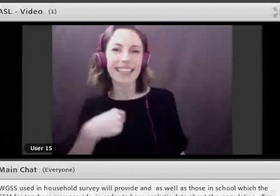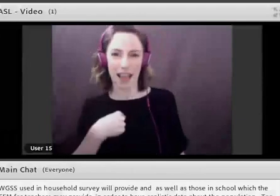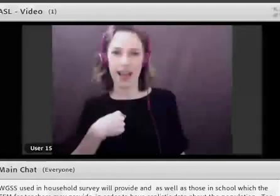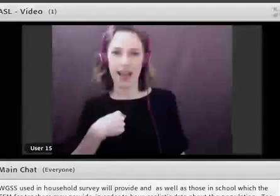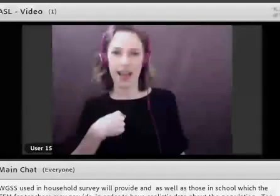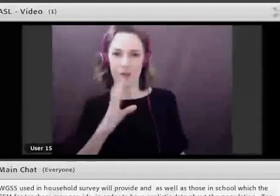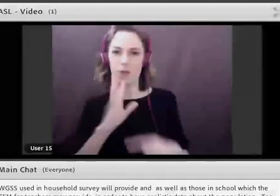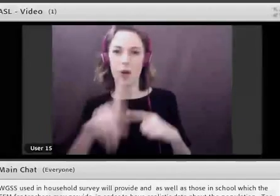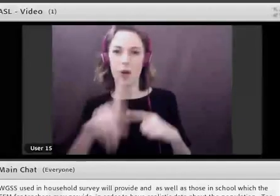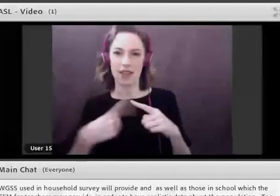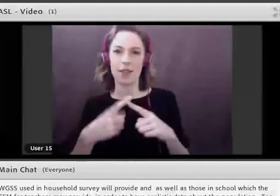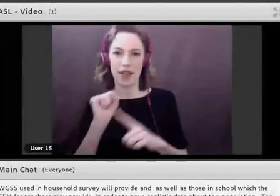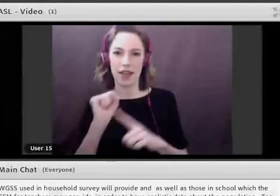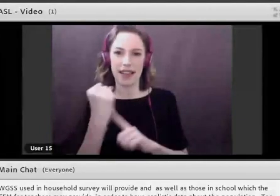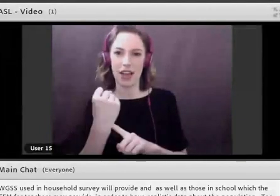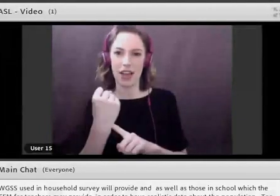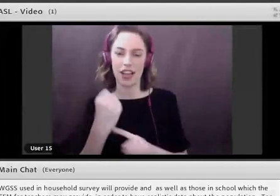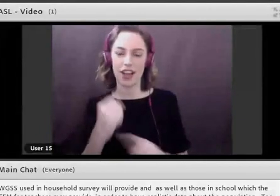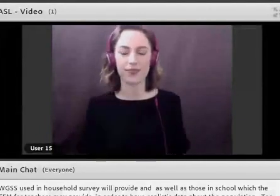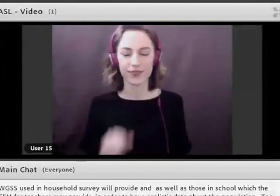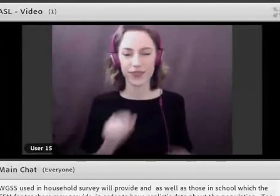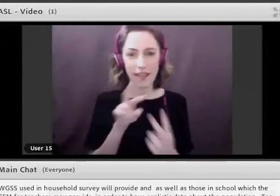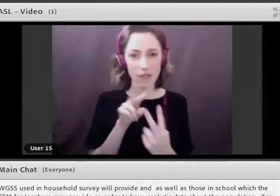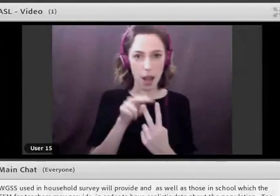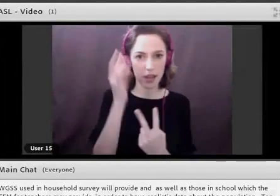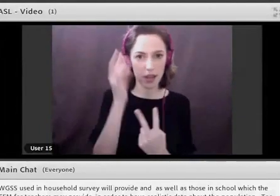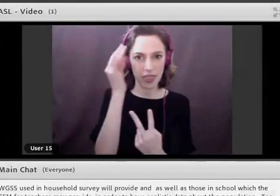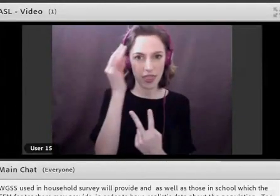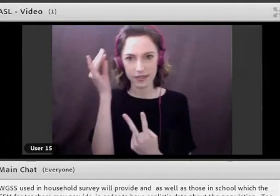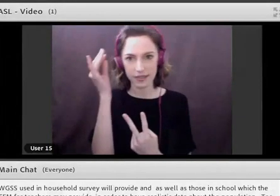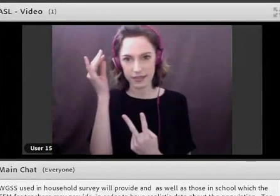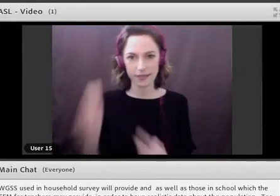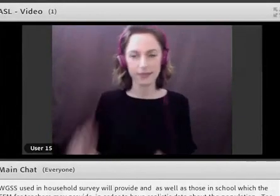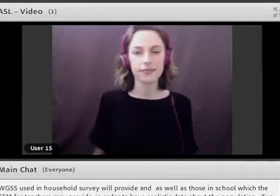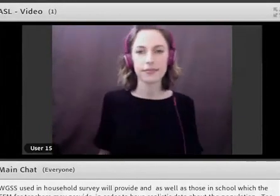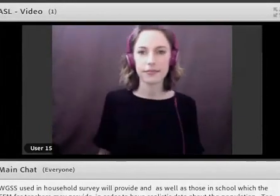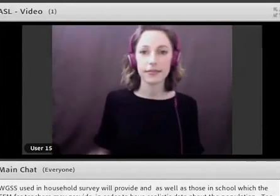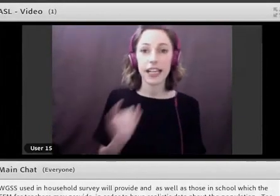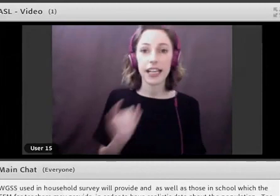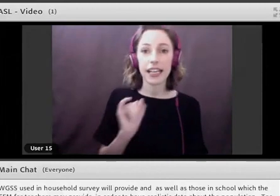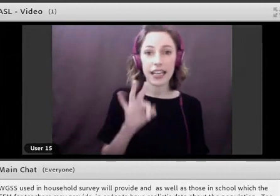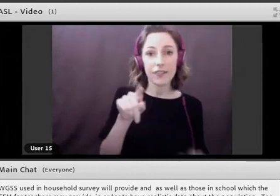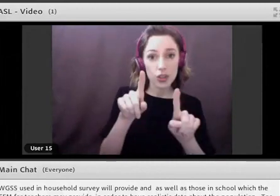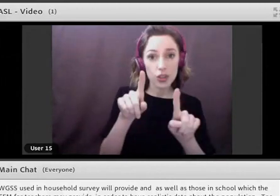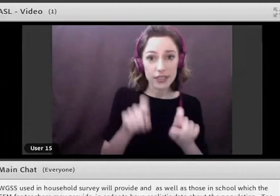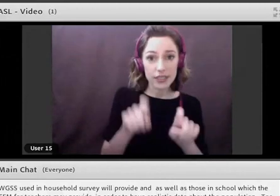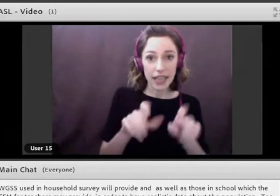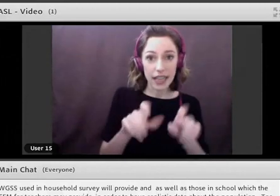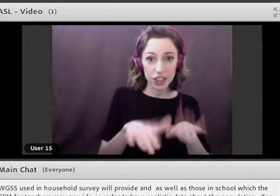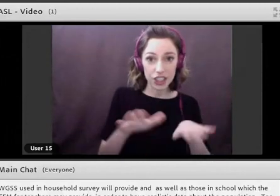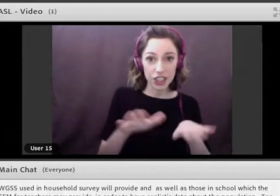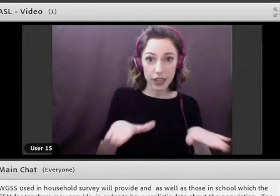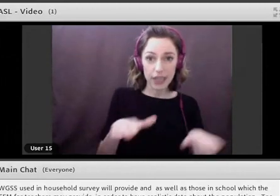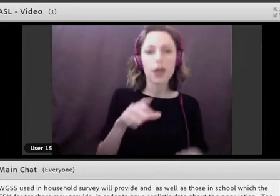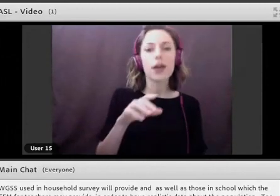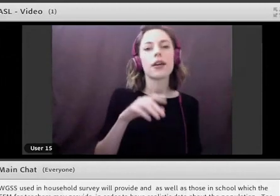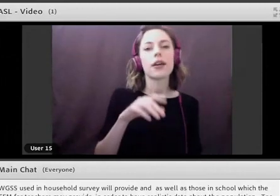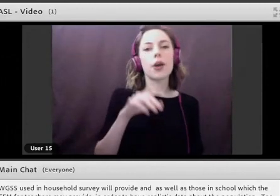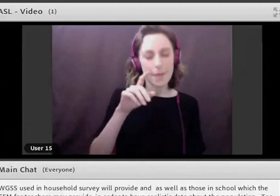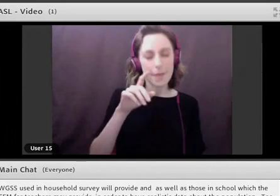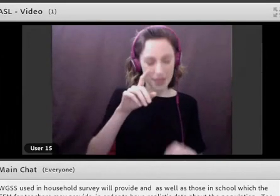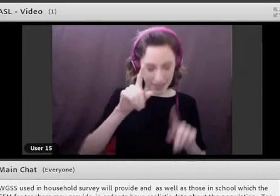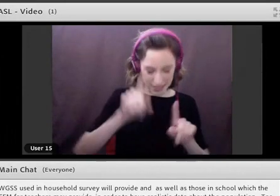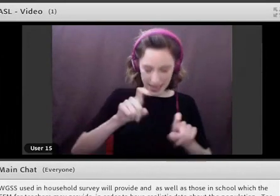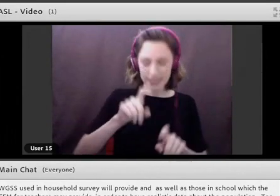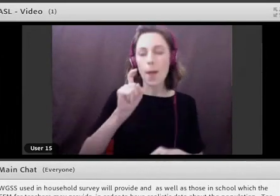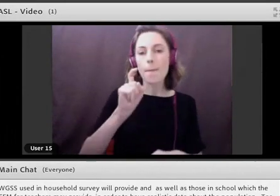If you're going to be testing children, the test has to be accessible to children with intellectual disabilities if it's going to be